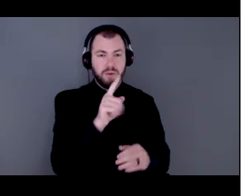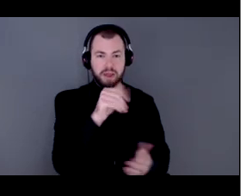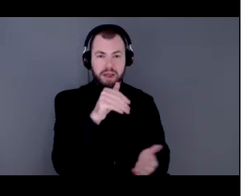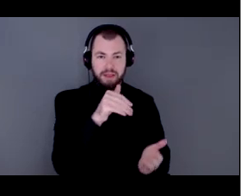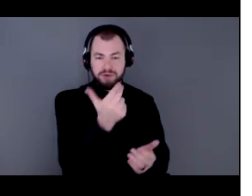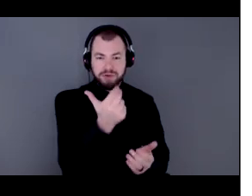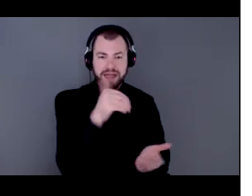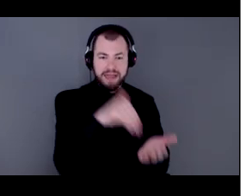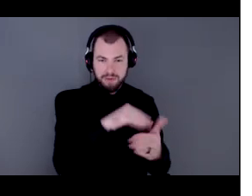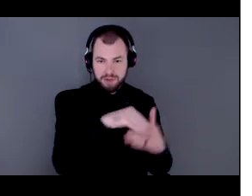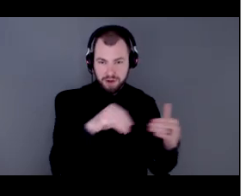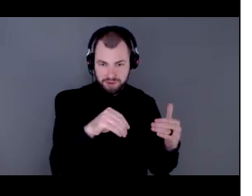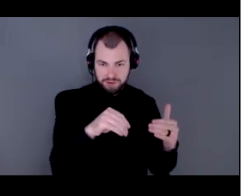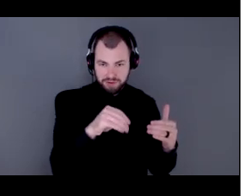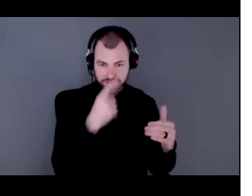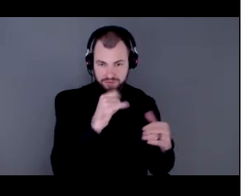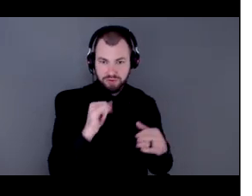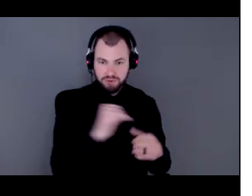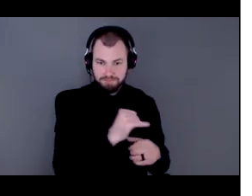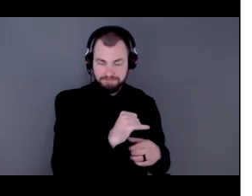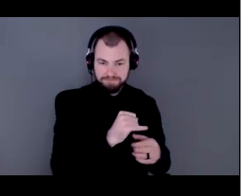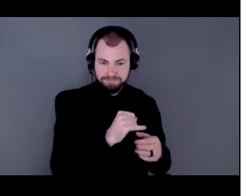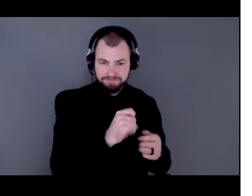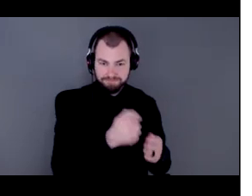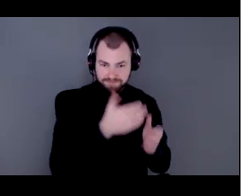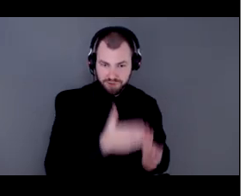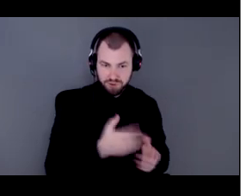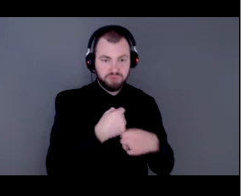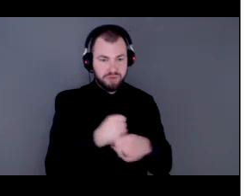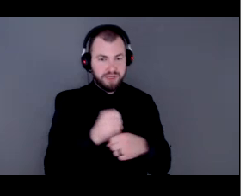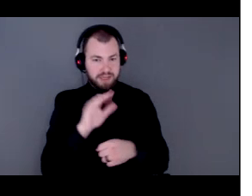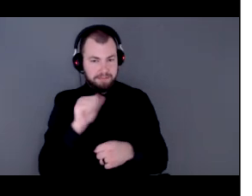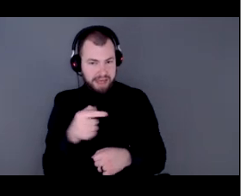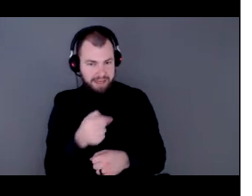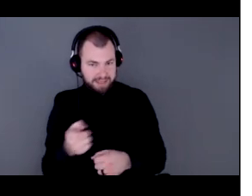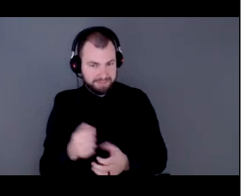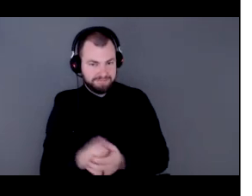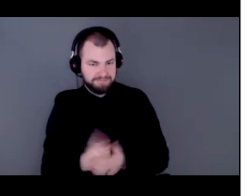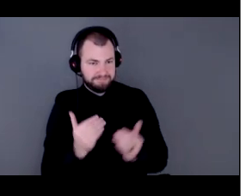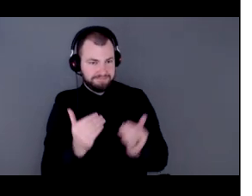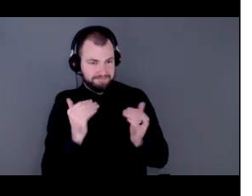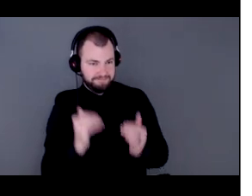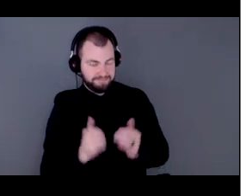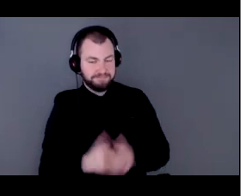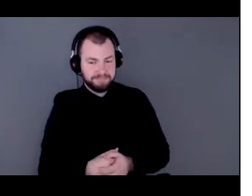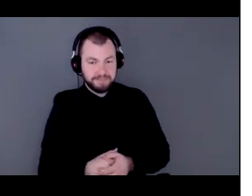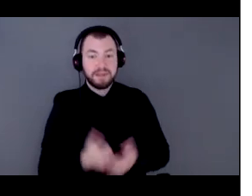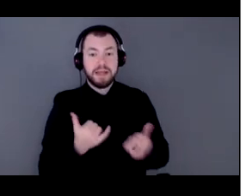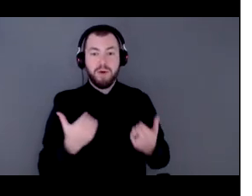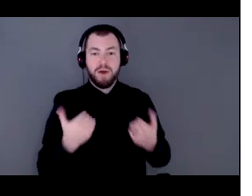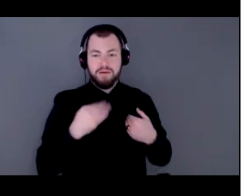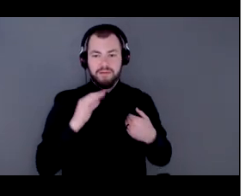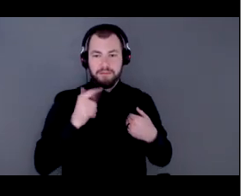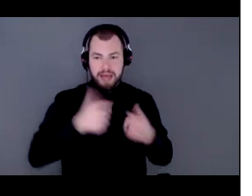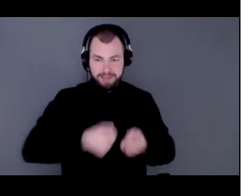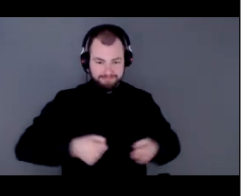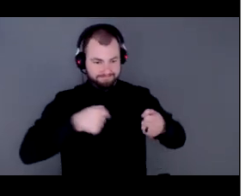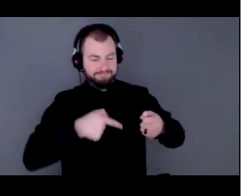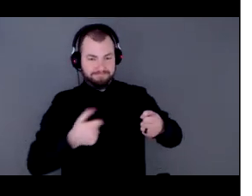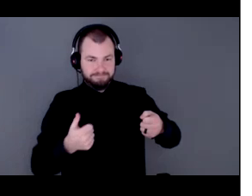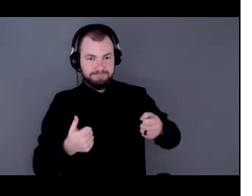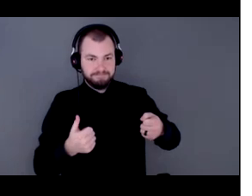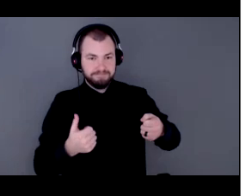shrimpers to create these bags. Next slide. So now we have all these bags. We are getting 400